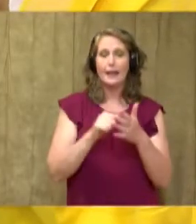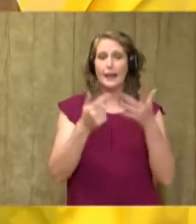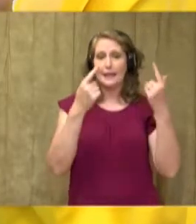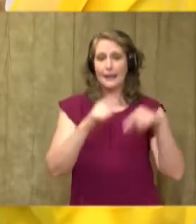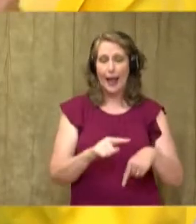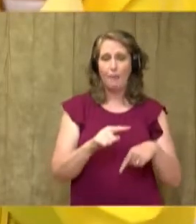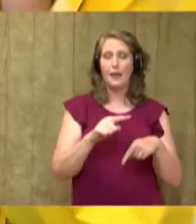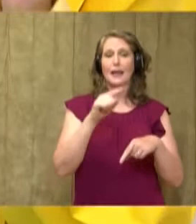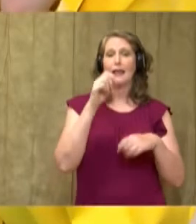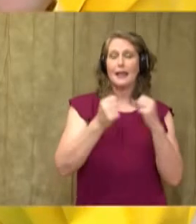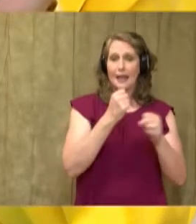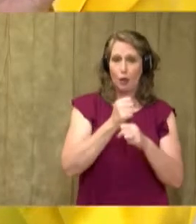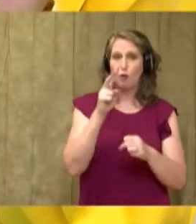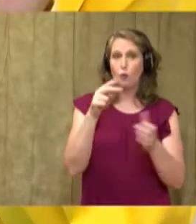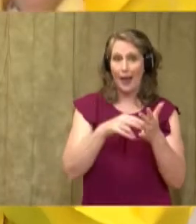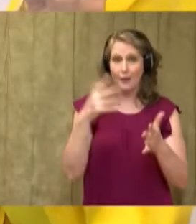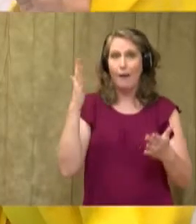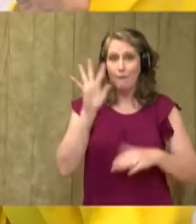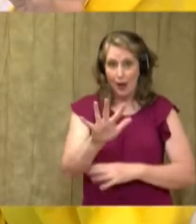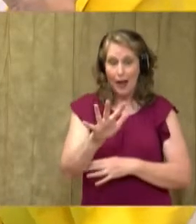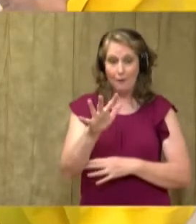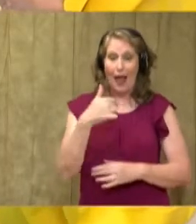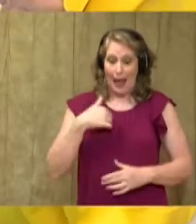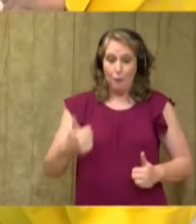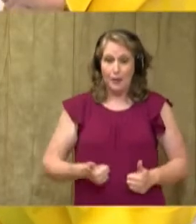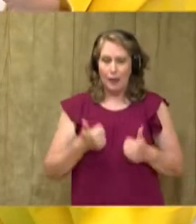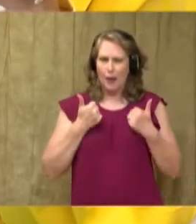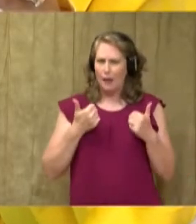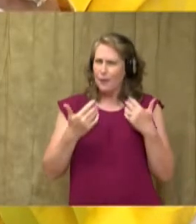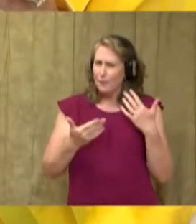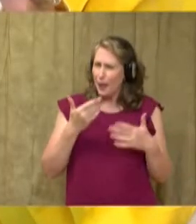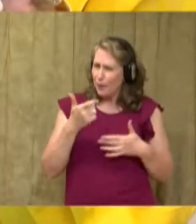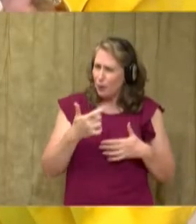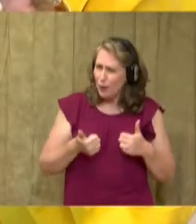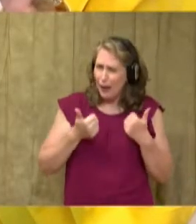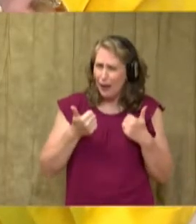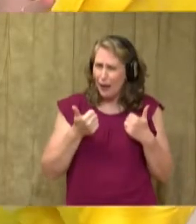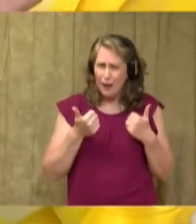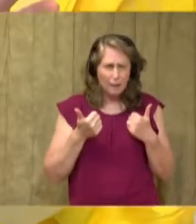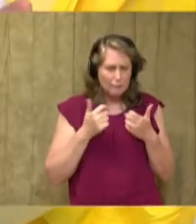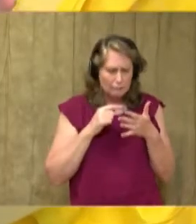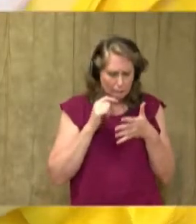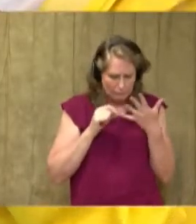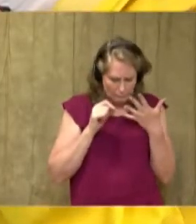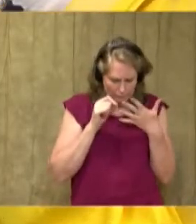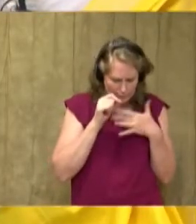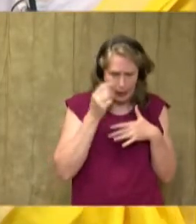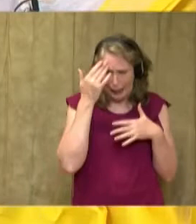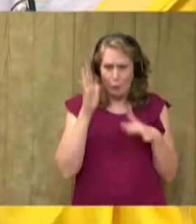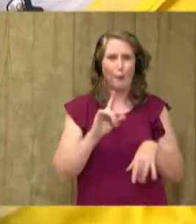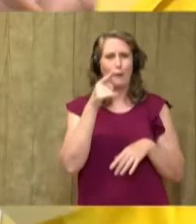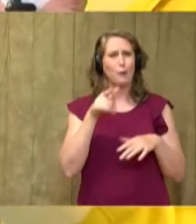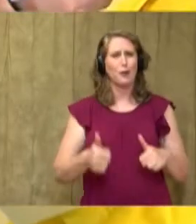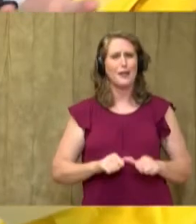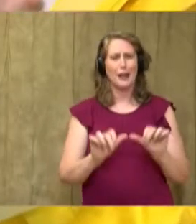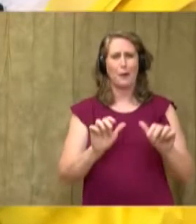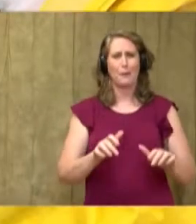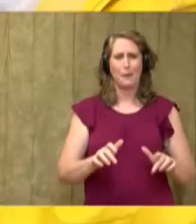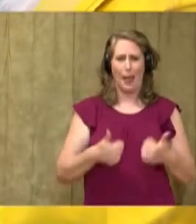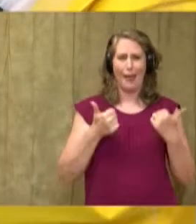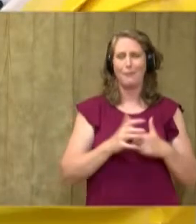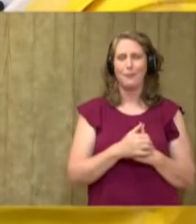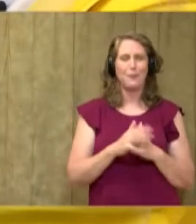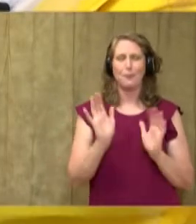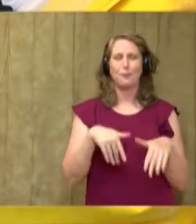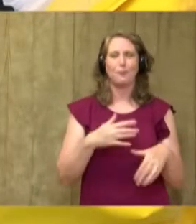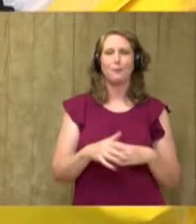of 2005. I was alive. And maybe you were. I don't really know. All right, maybe you're, obviously, here we